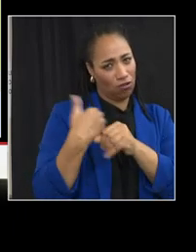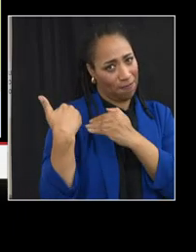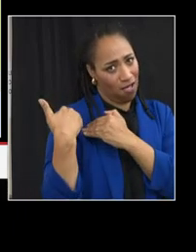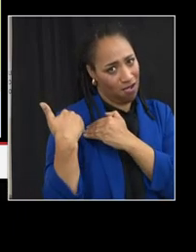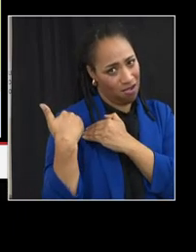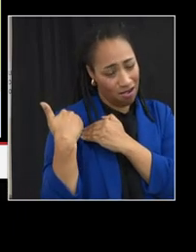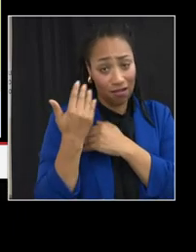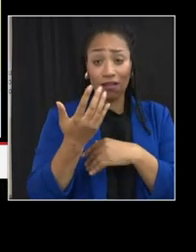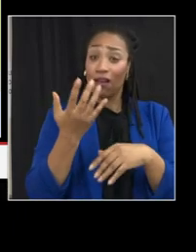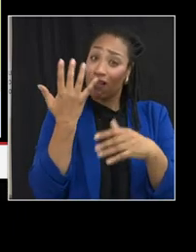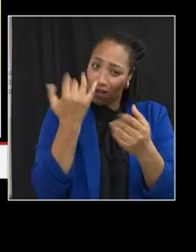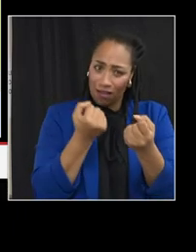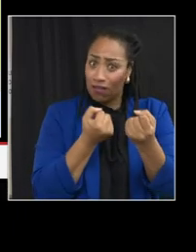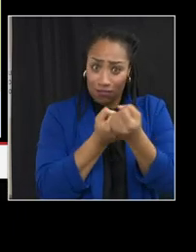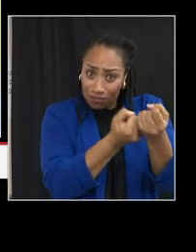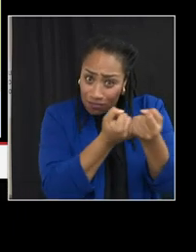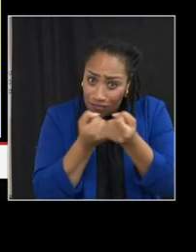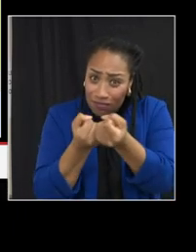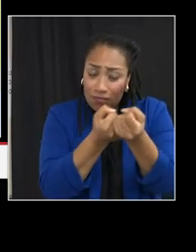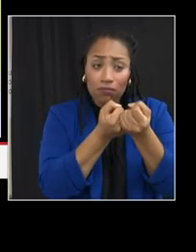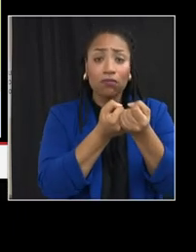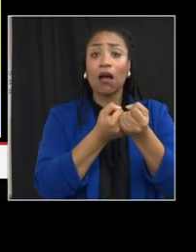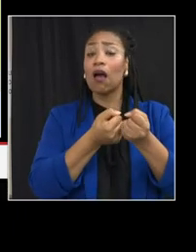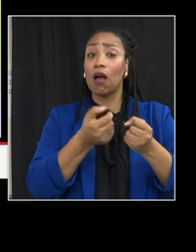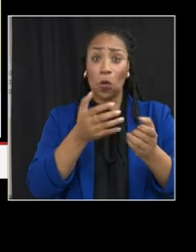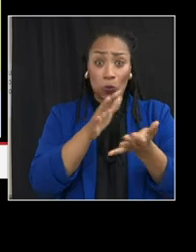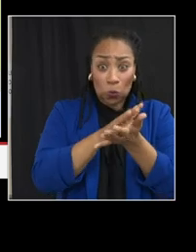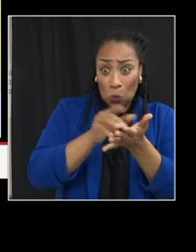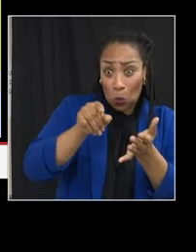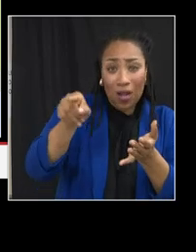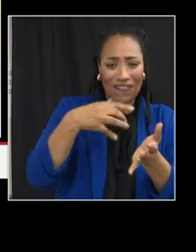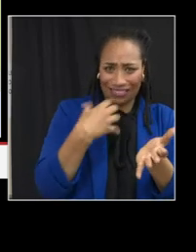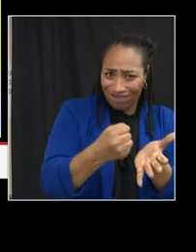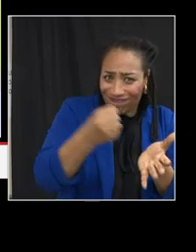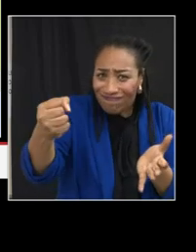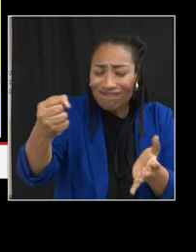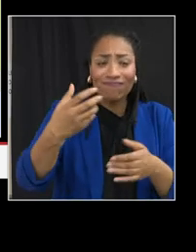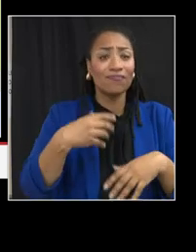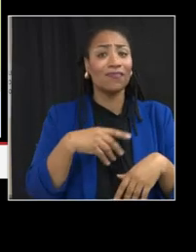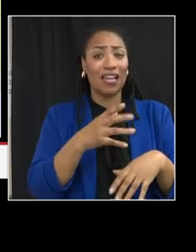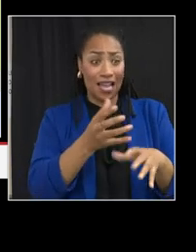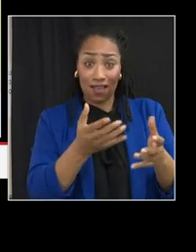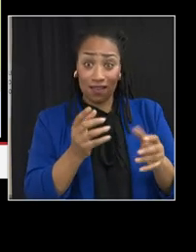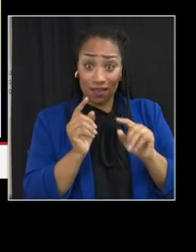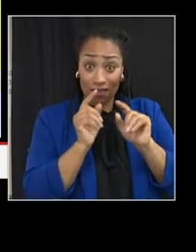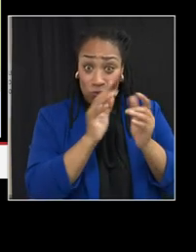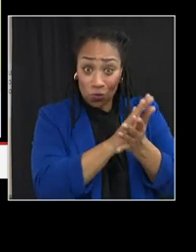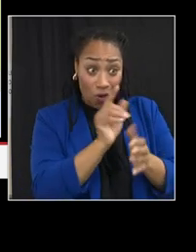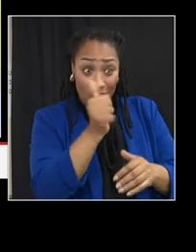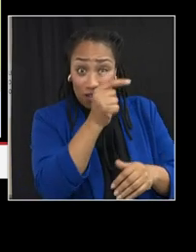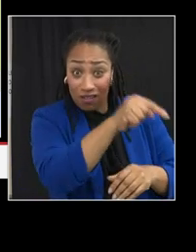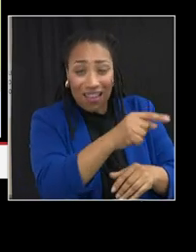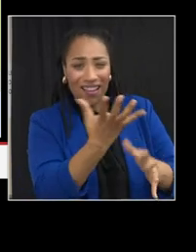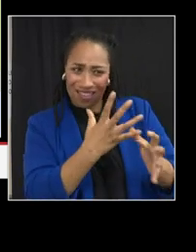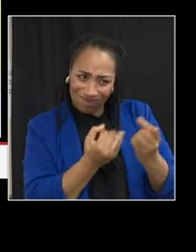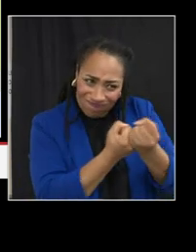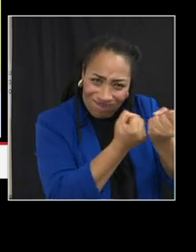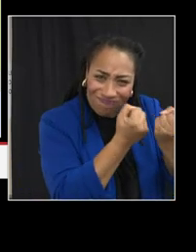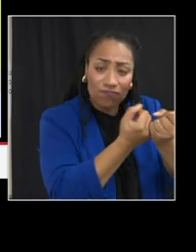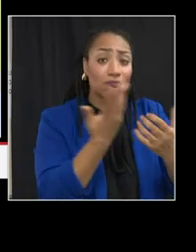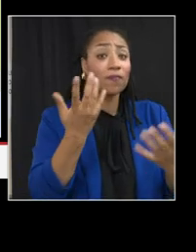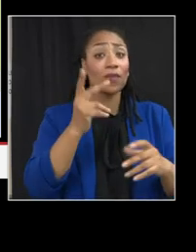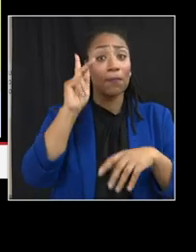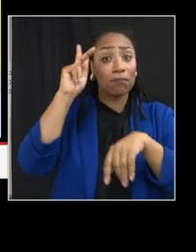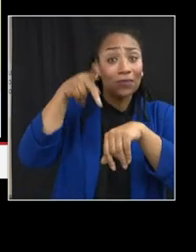school. All those investments I just talked about schools, school buildings, school principals, school